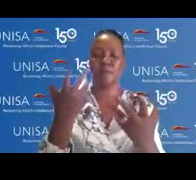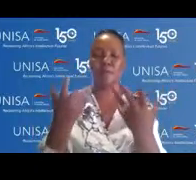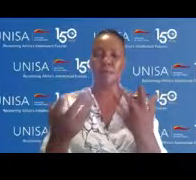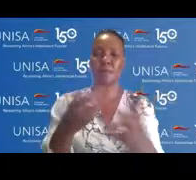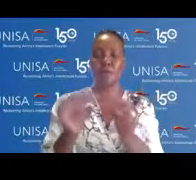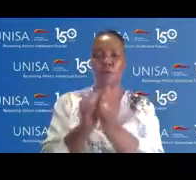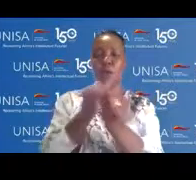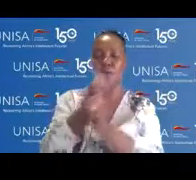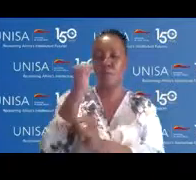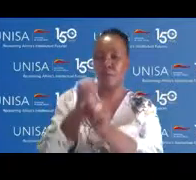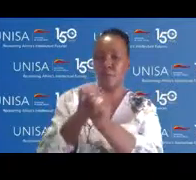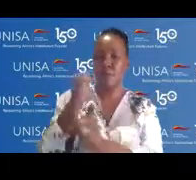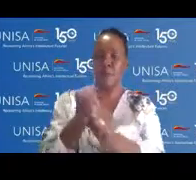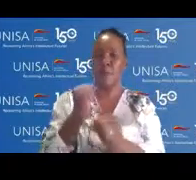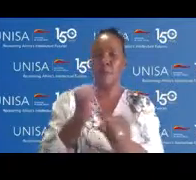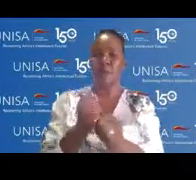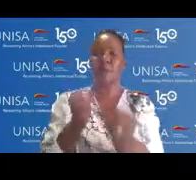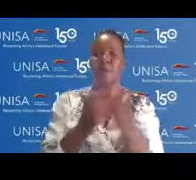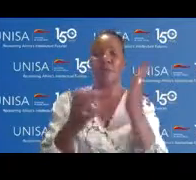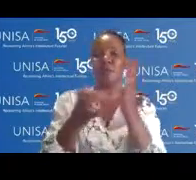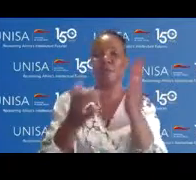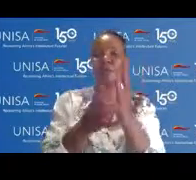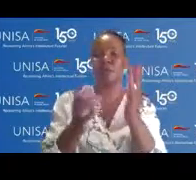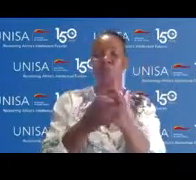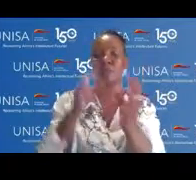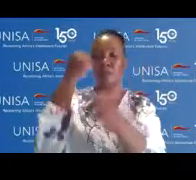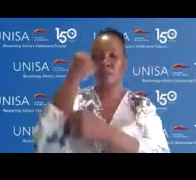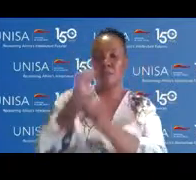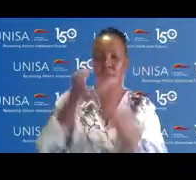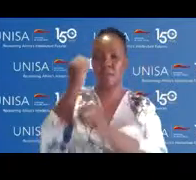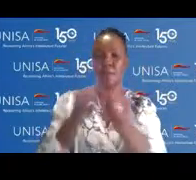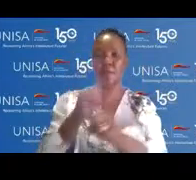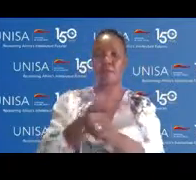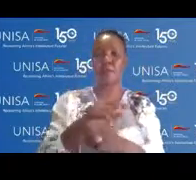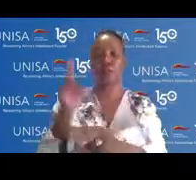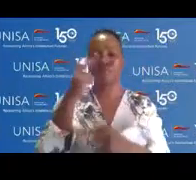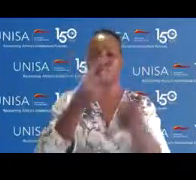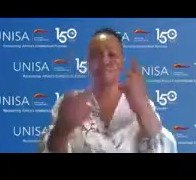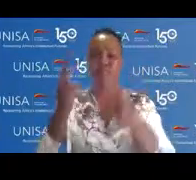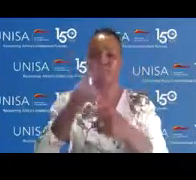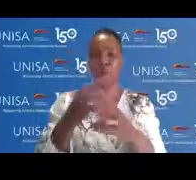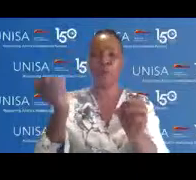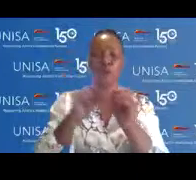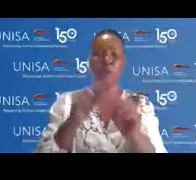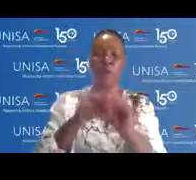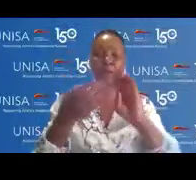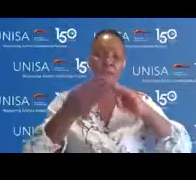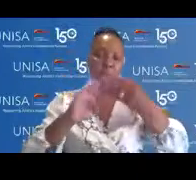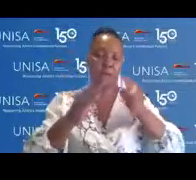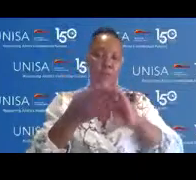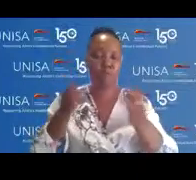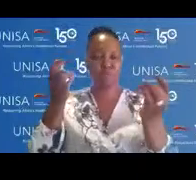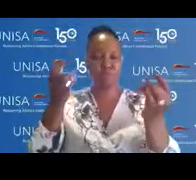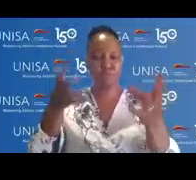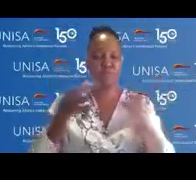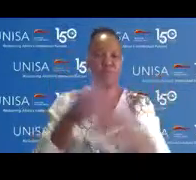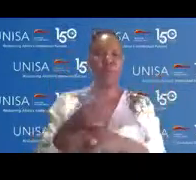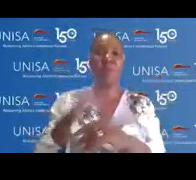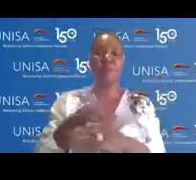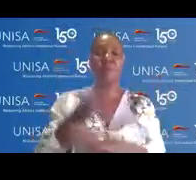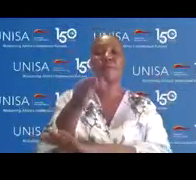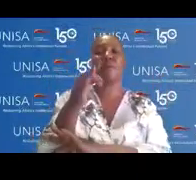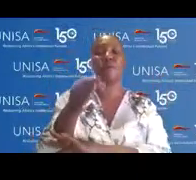tech industry. So please have a look at this one, join the community, and you will be notified then in the future of any